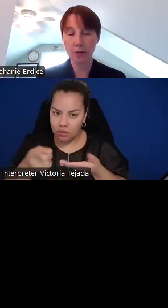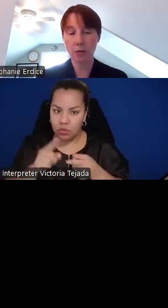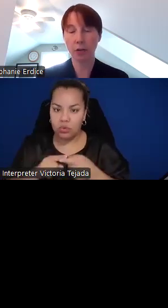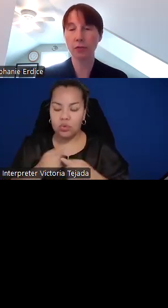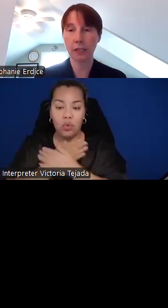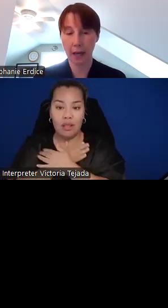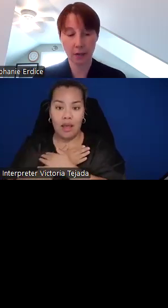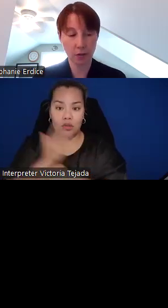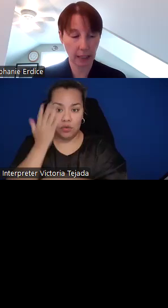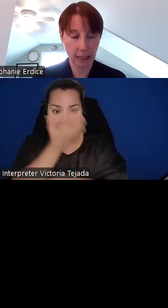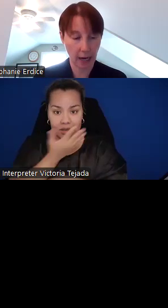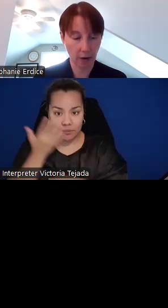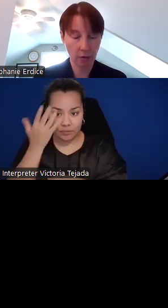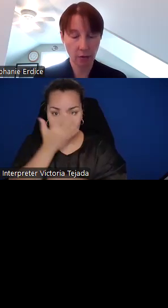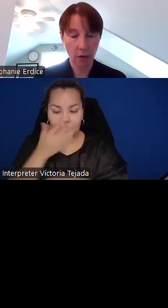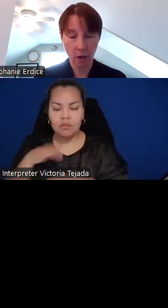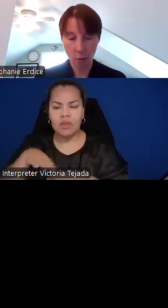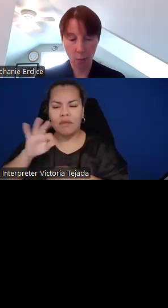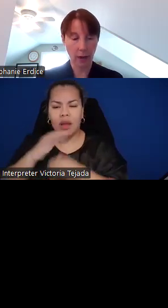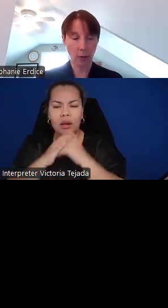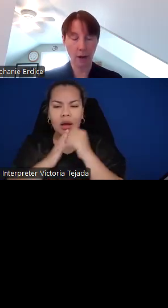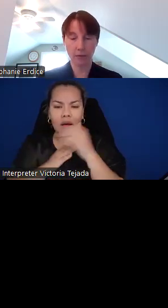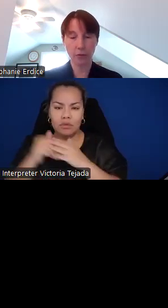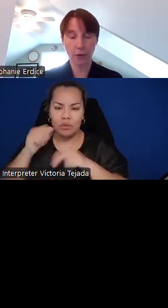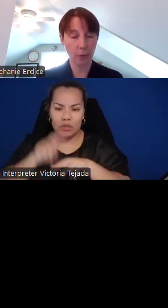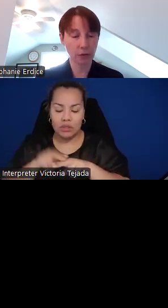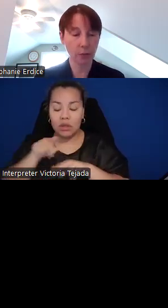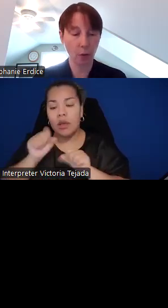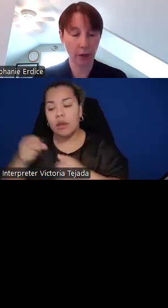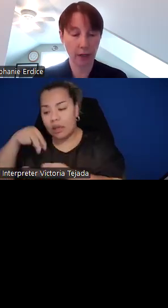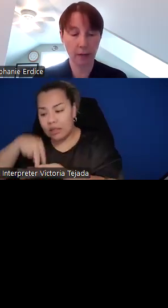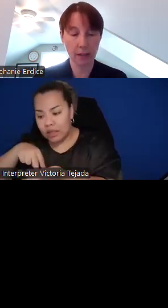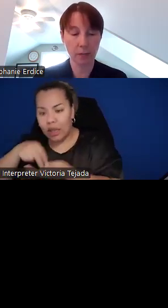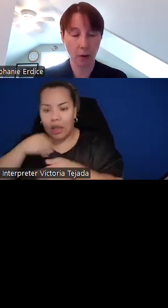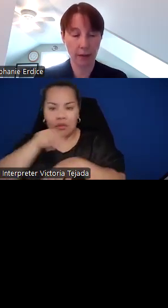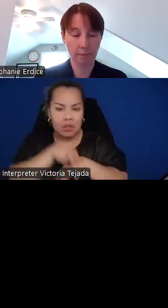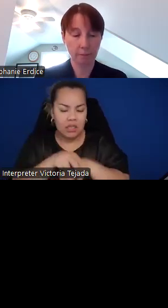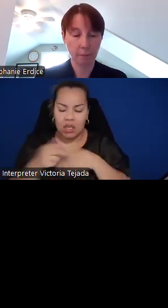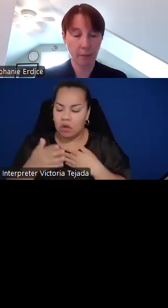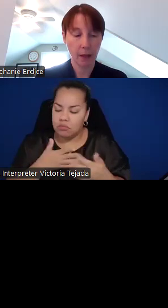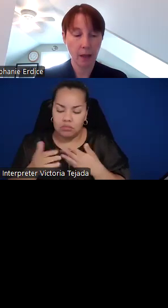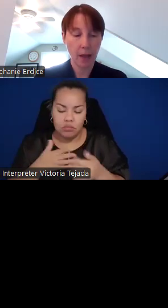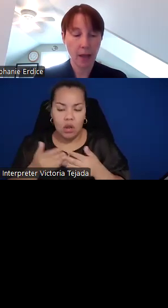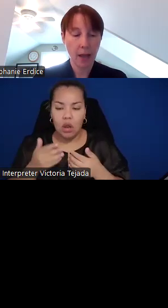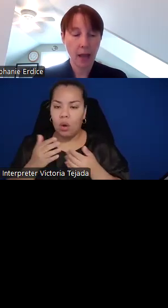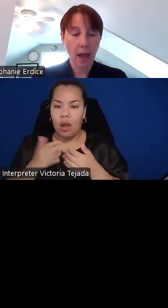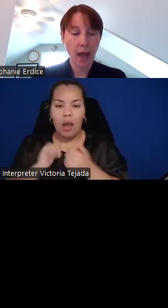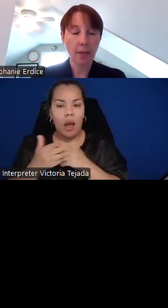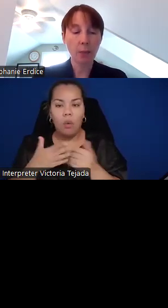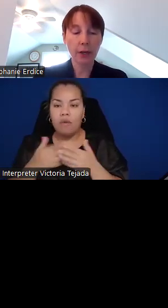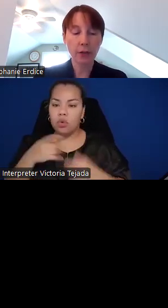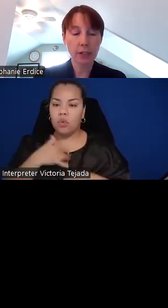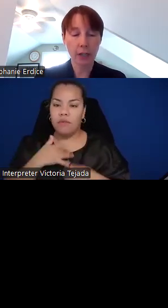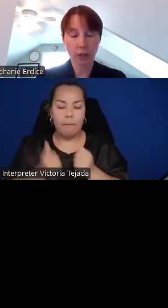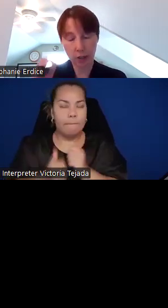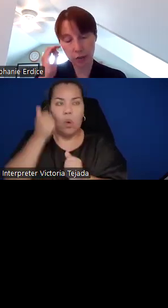comfortable seat. You can also stand or lay down, however you feel most supported in this moment.